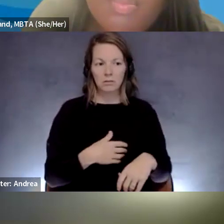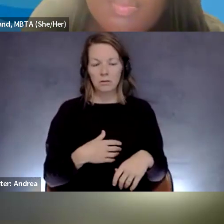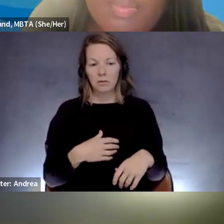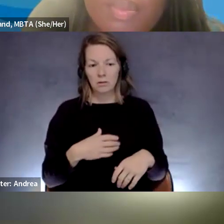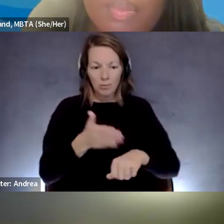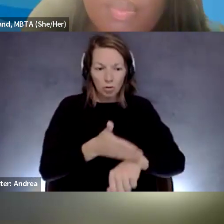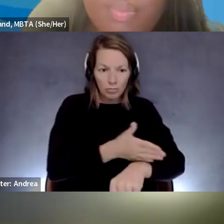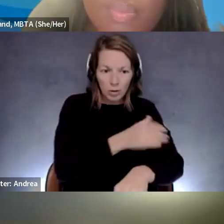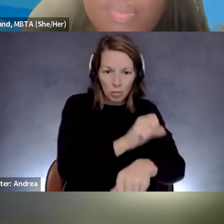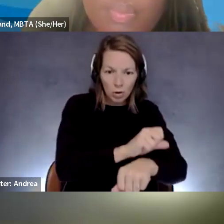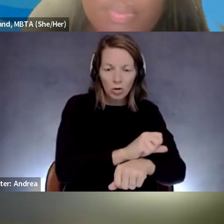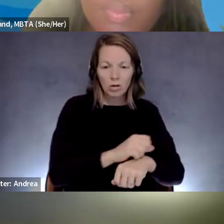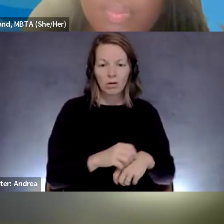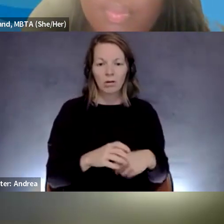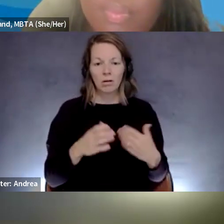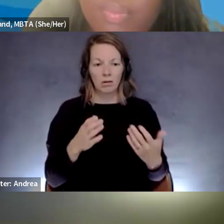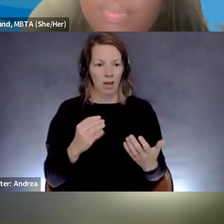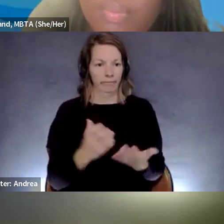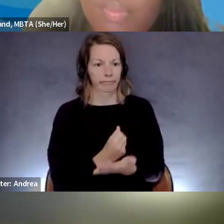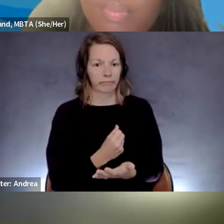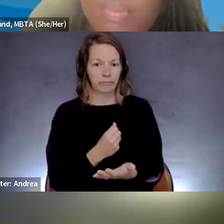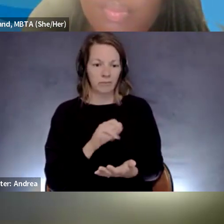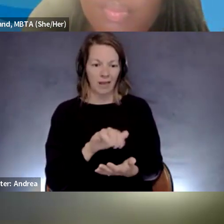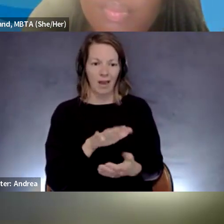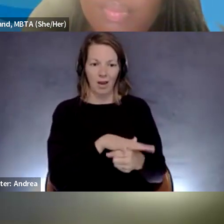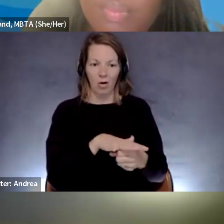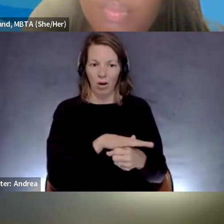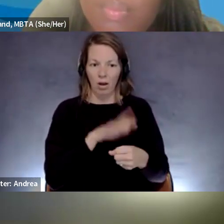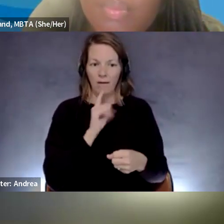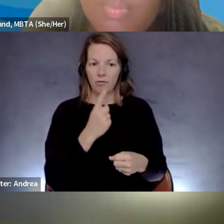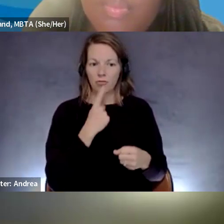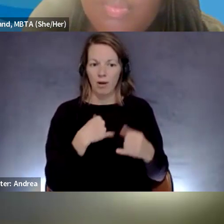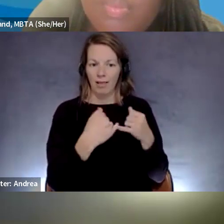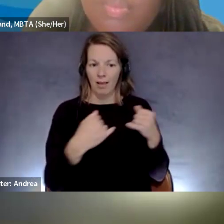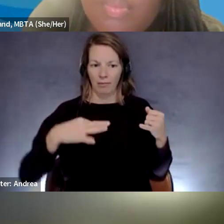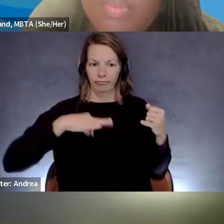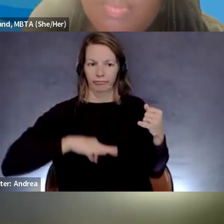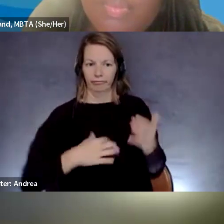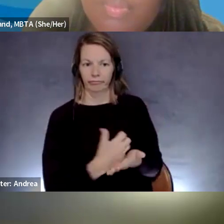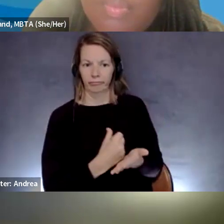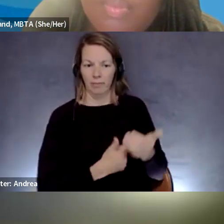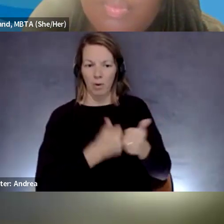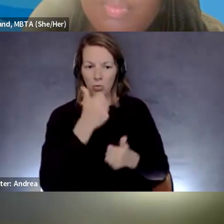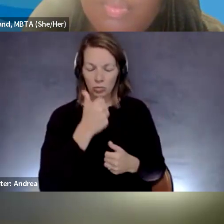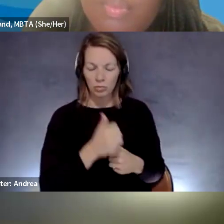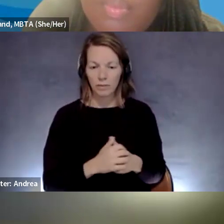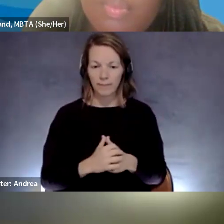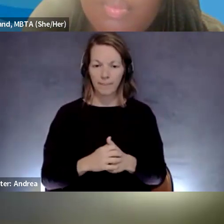and to basically modernize our section of the red line there. In the